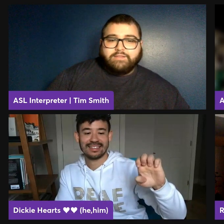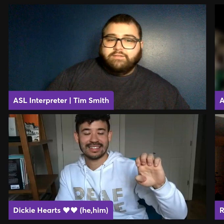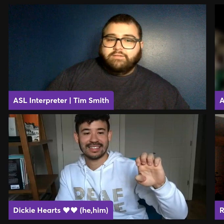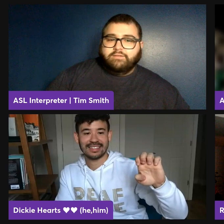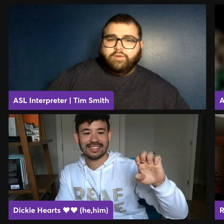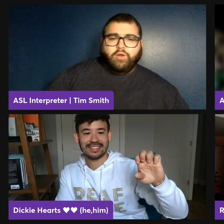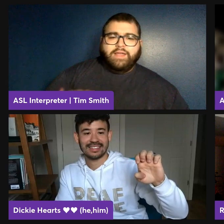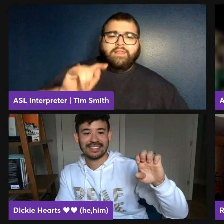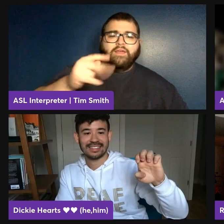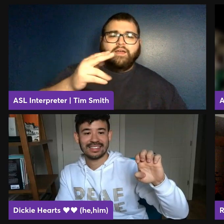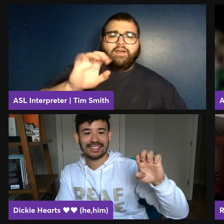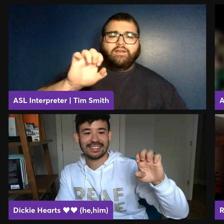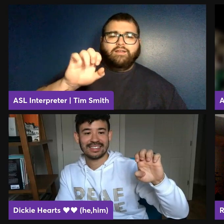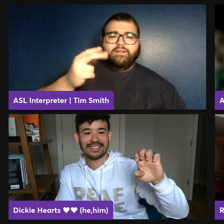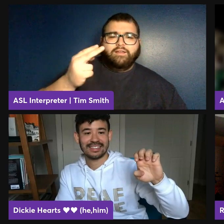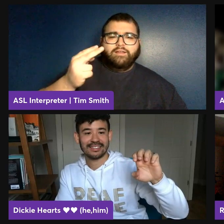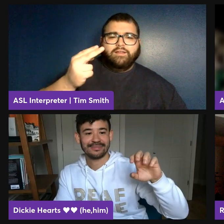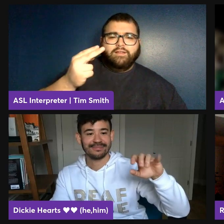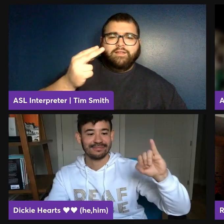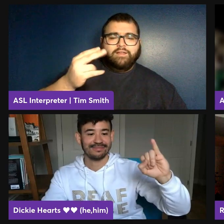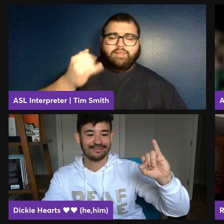In the Heights.